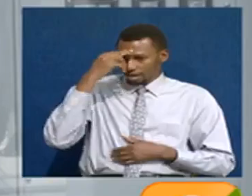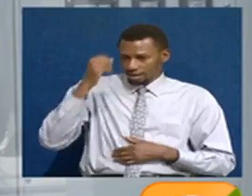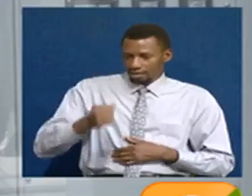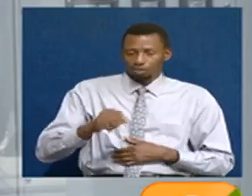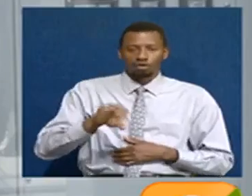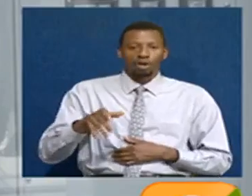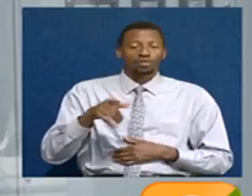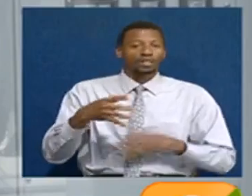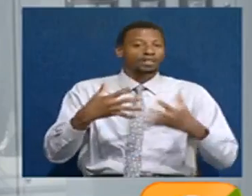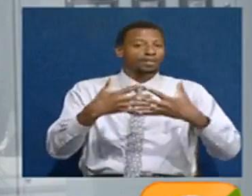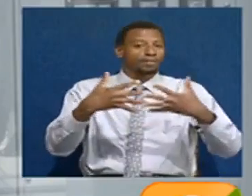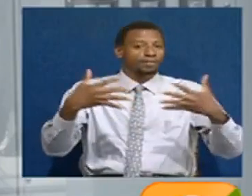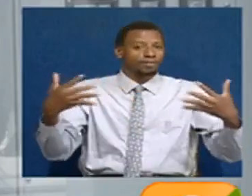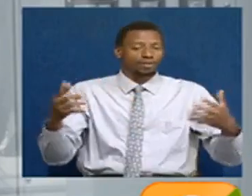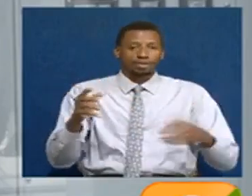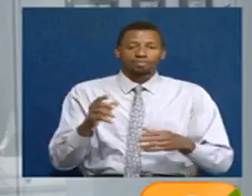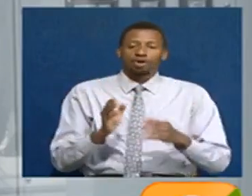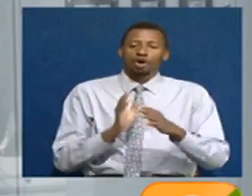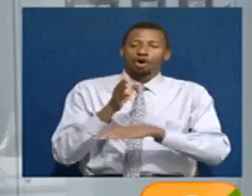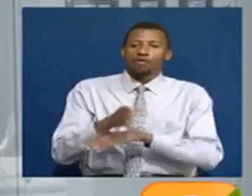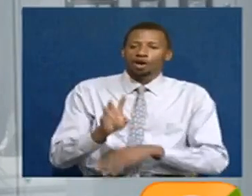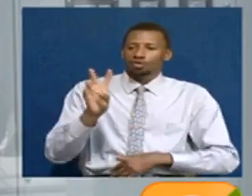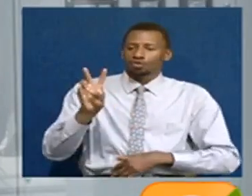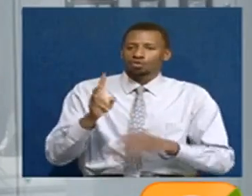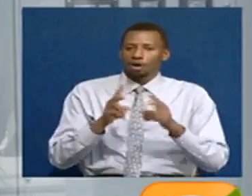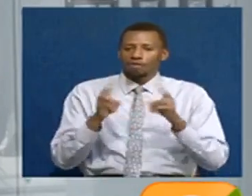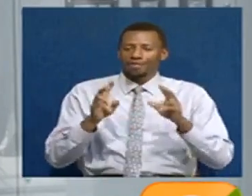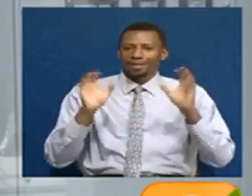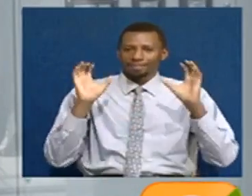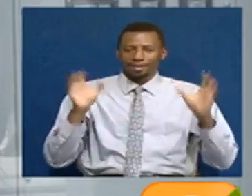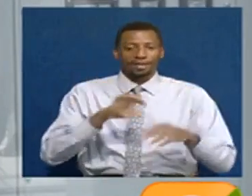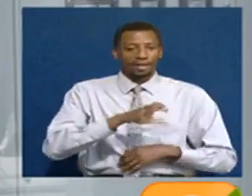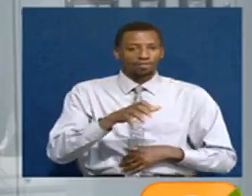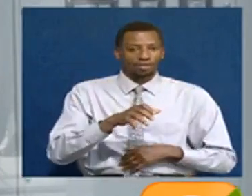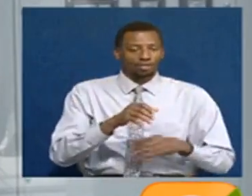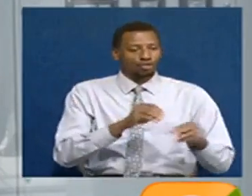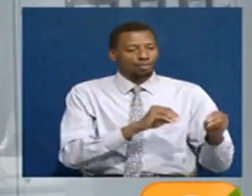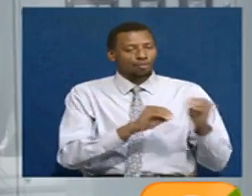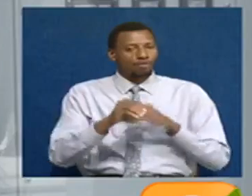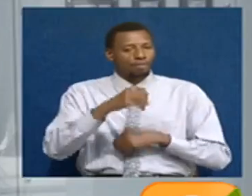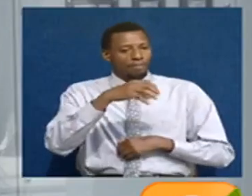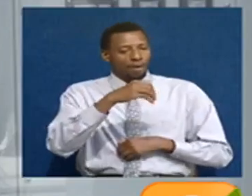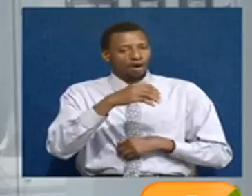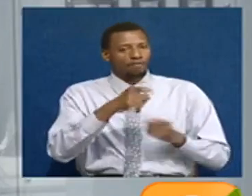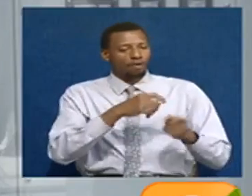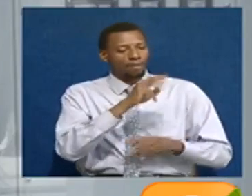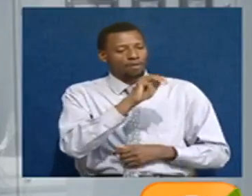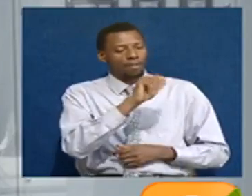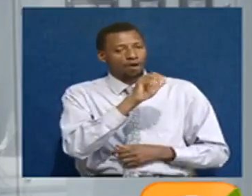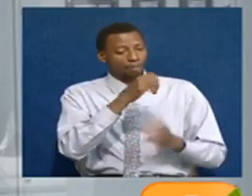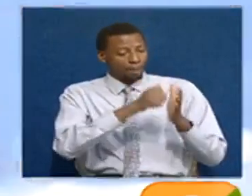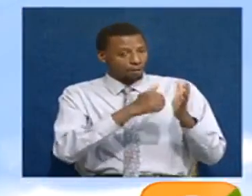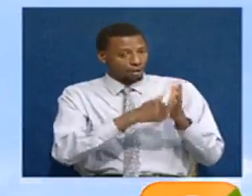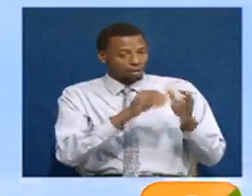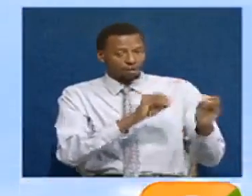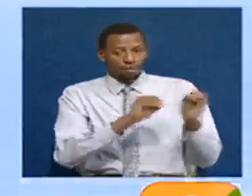it's a line that traverses two very large counties, evacuates power from Makueni and delivers it to Kajiado